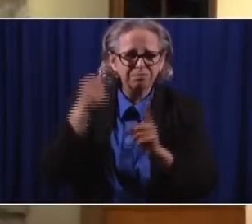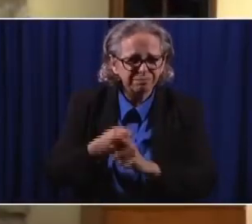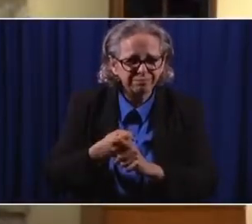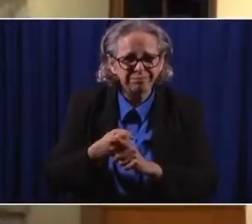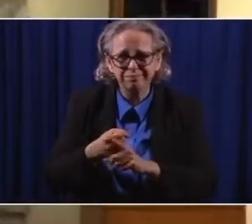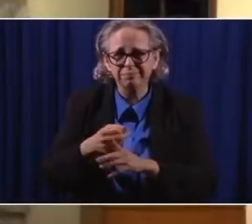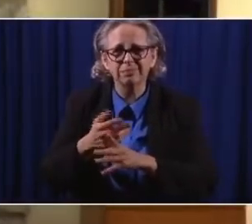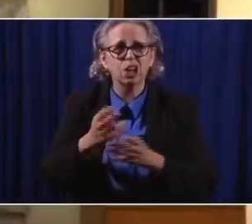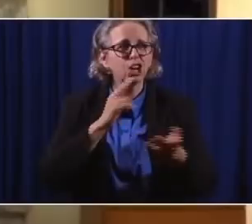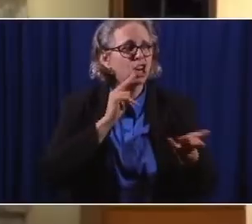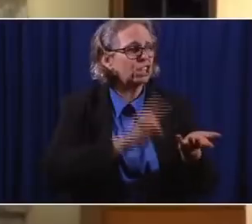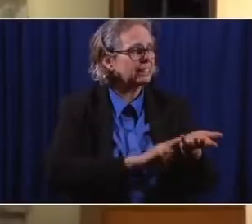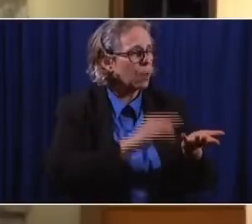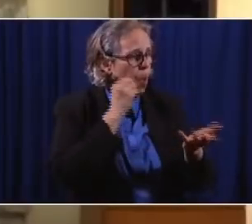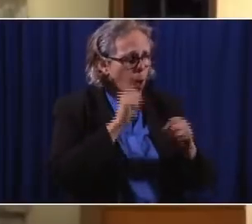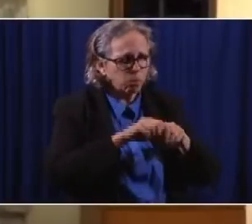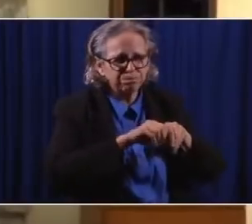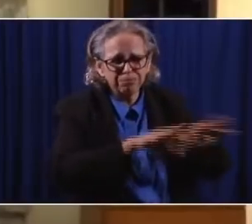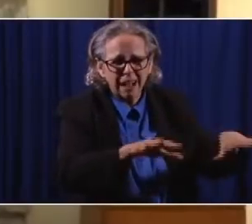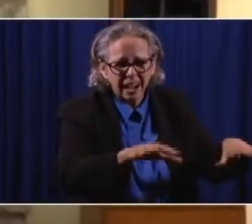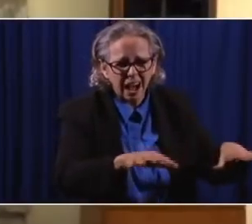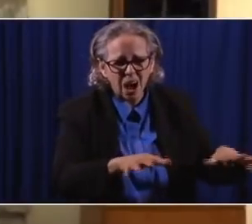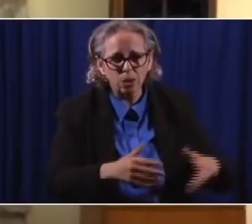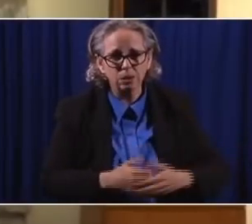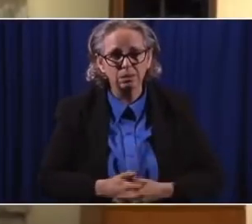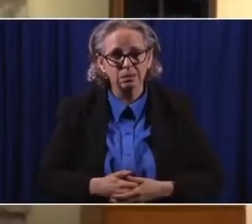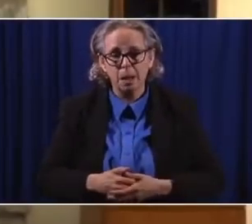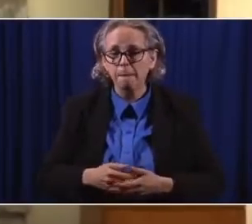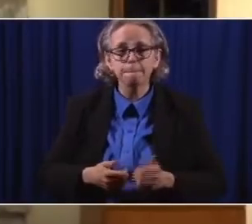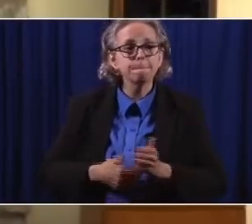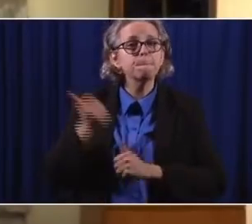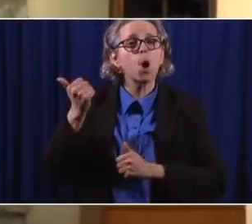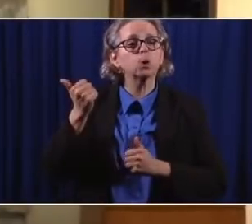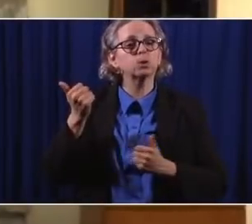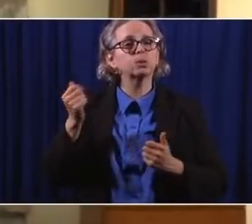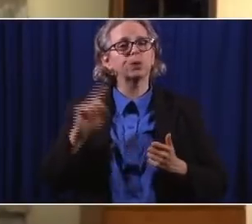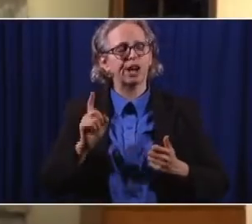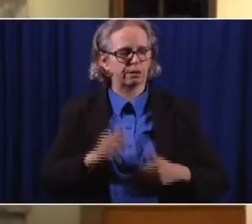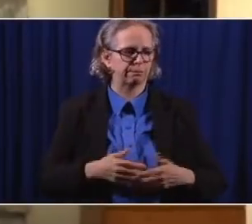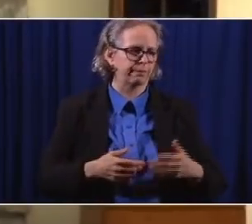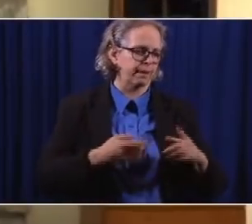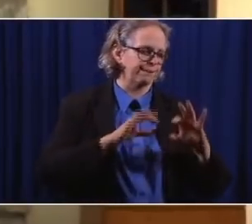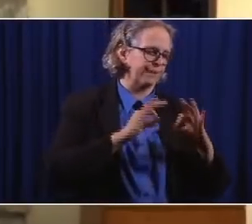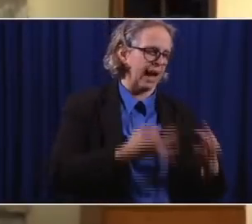of the spread in the community is coming from people getting together with friends, just laying their guard down.